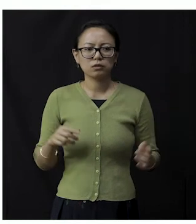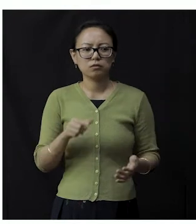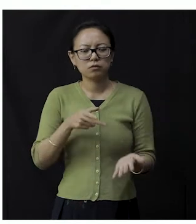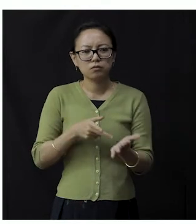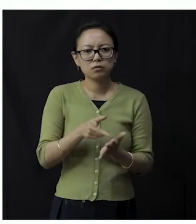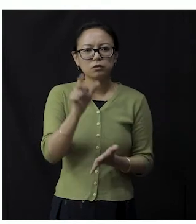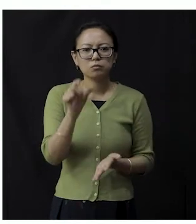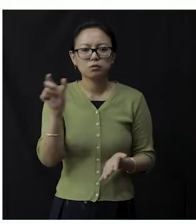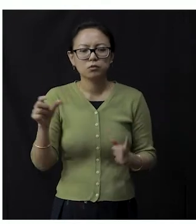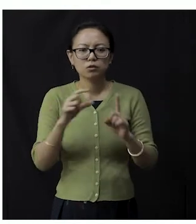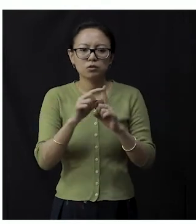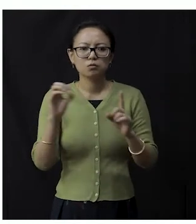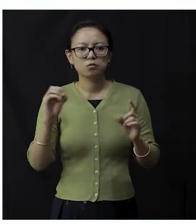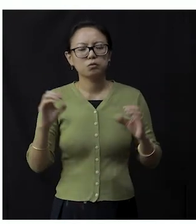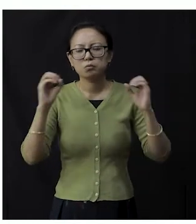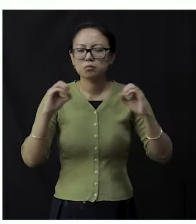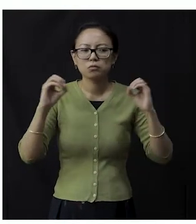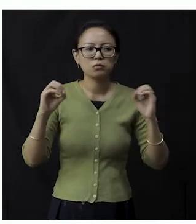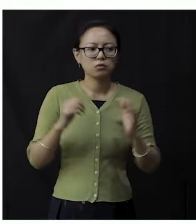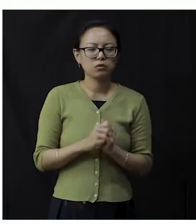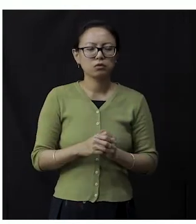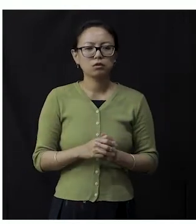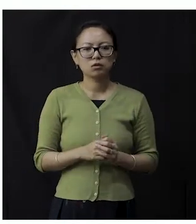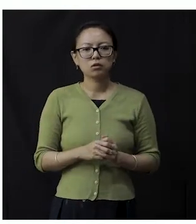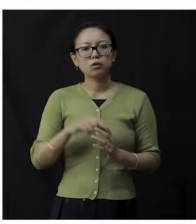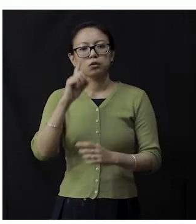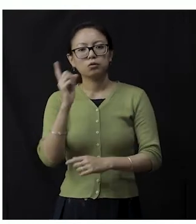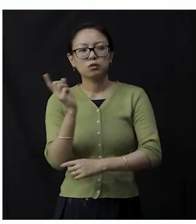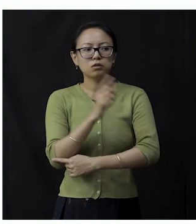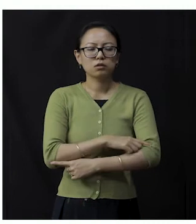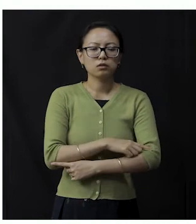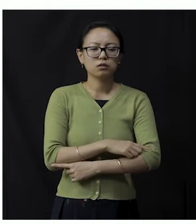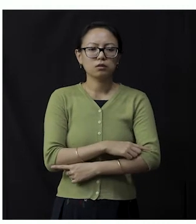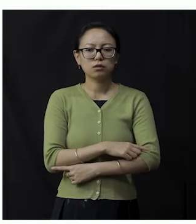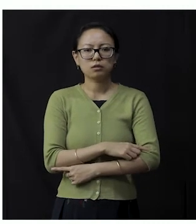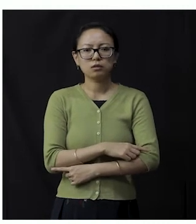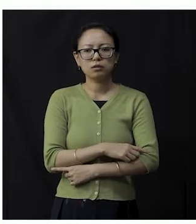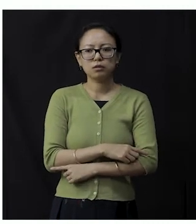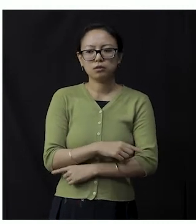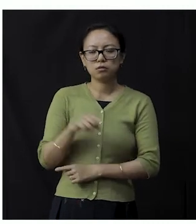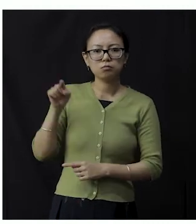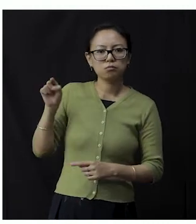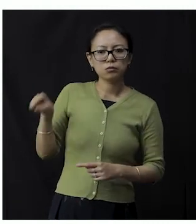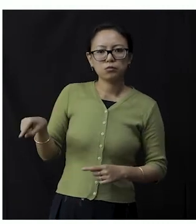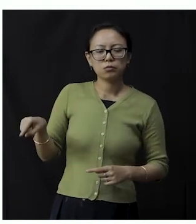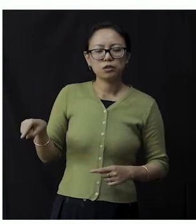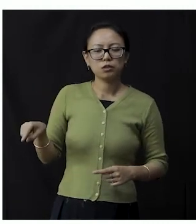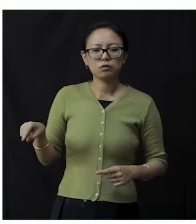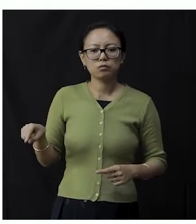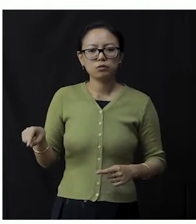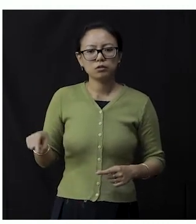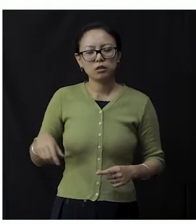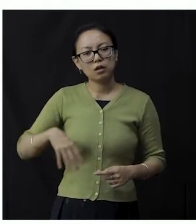Now, one day, the man with the bad manners went to stay with some friends in another